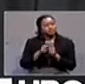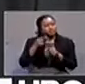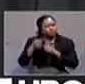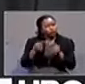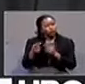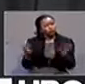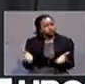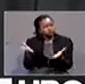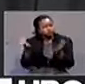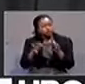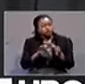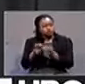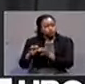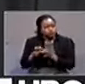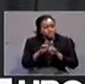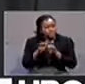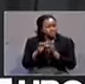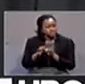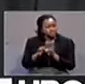unity around this issue.